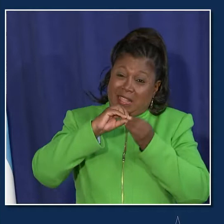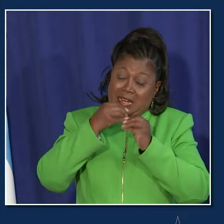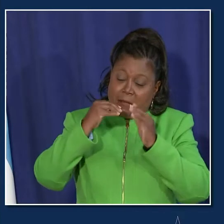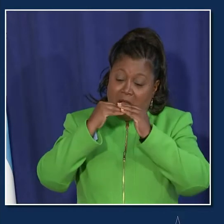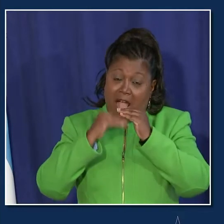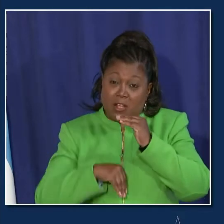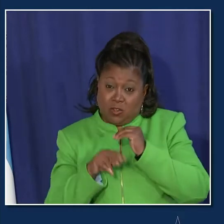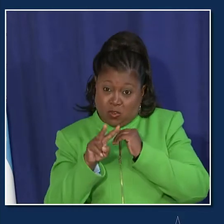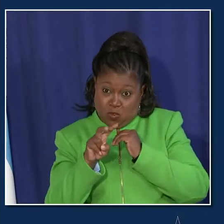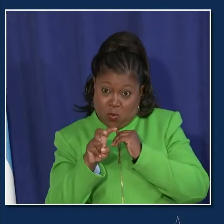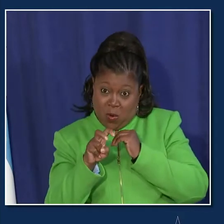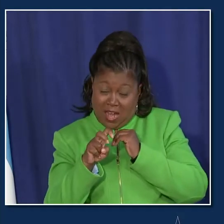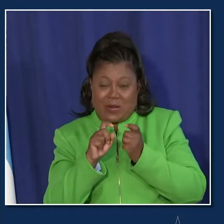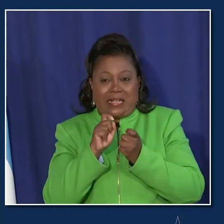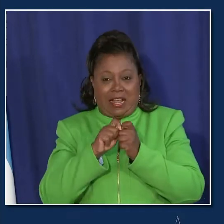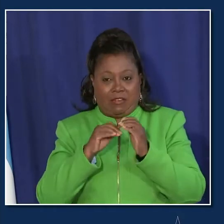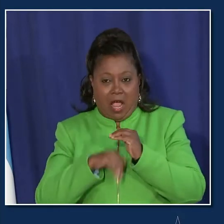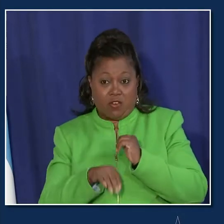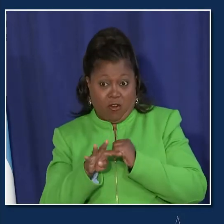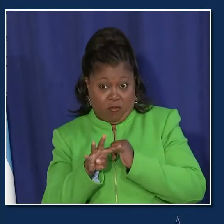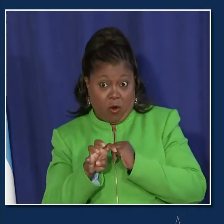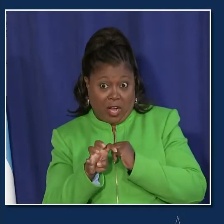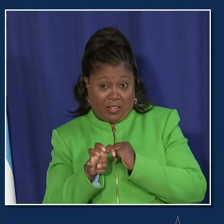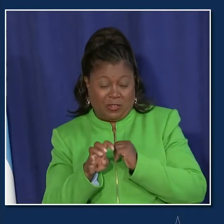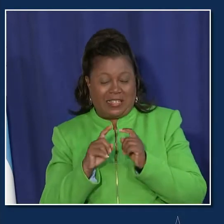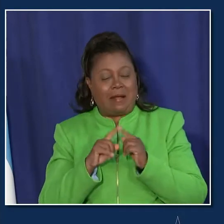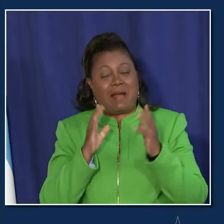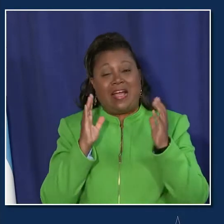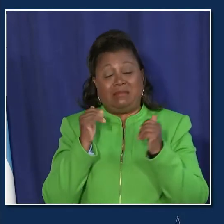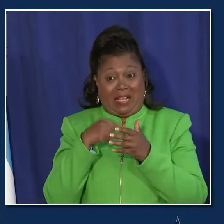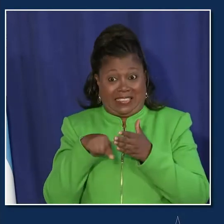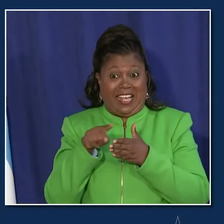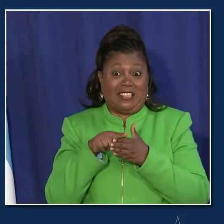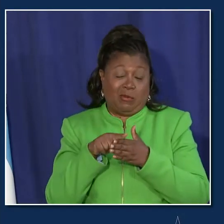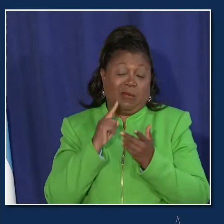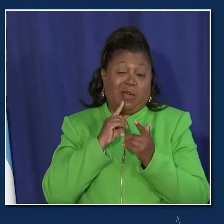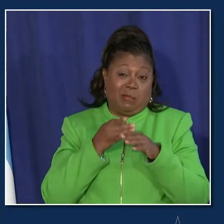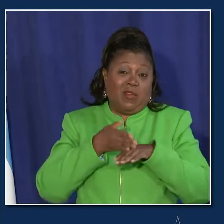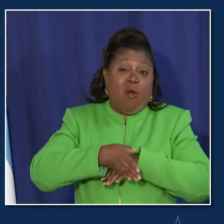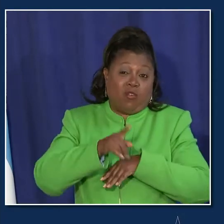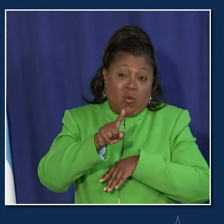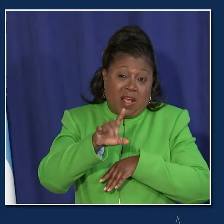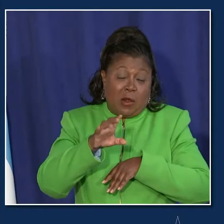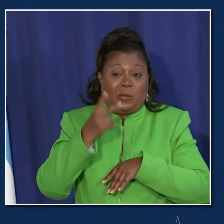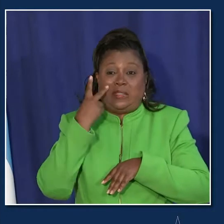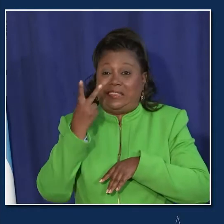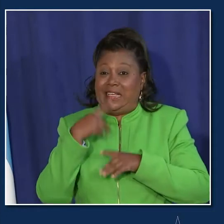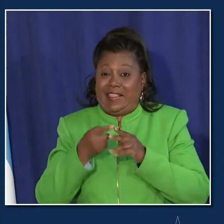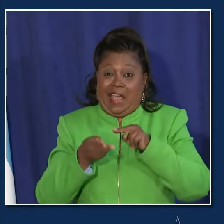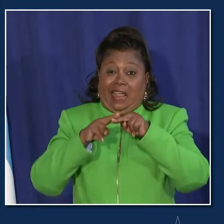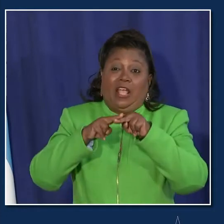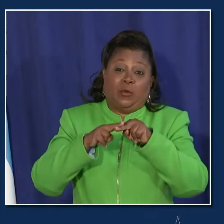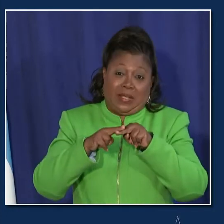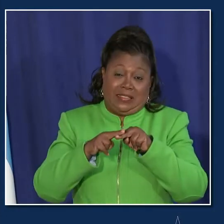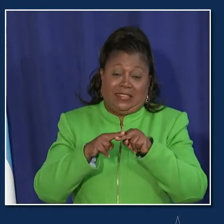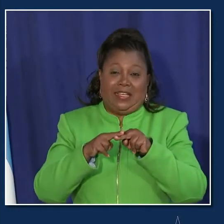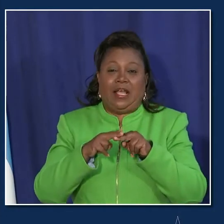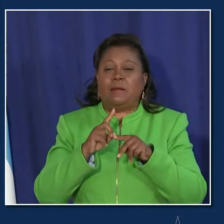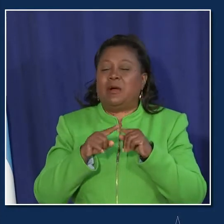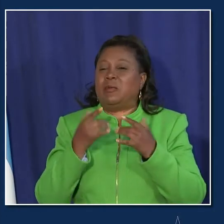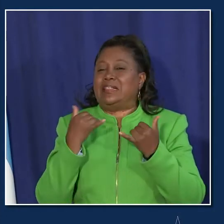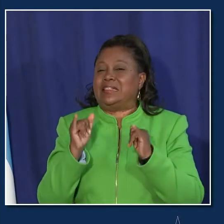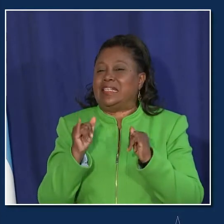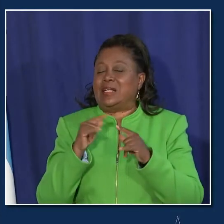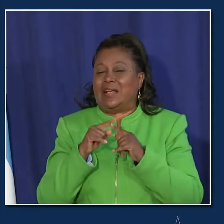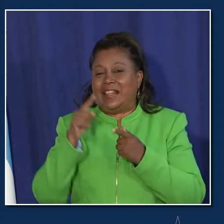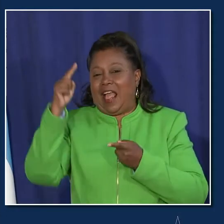under 200 and definitely under 400. I expect next week we will be over 100. We're seeing that increasing, but we're still